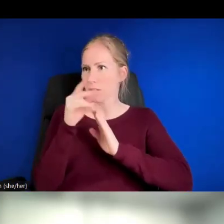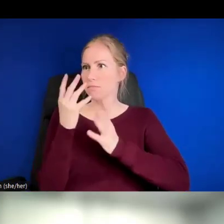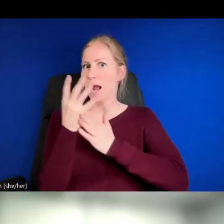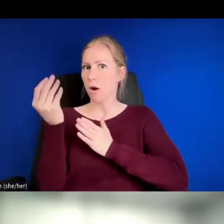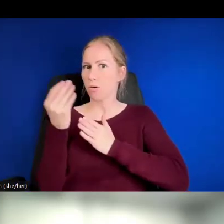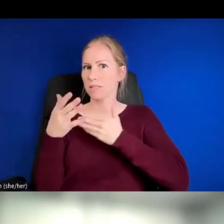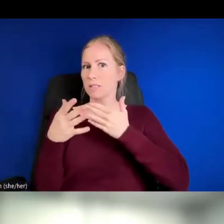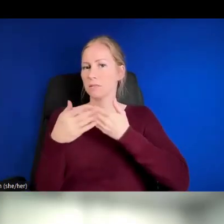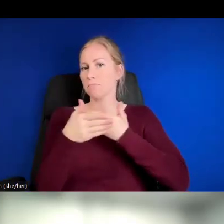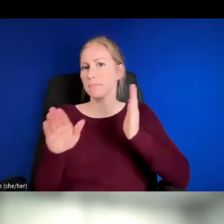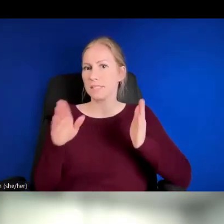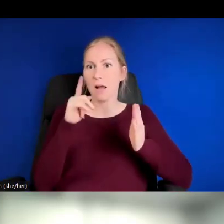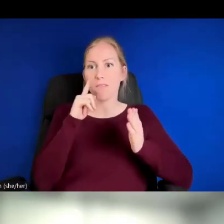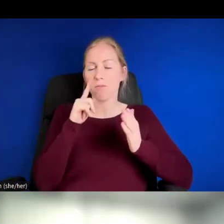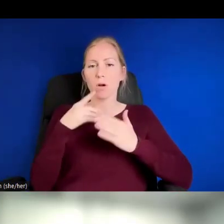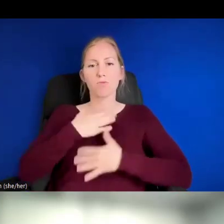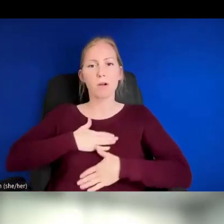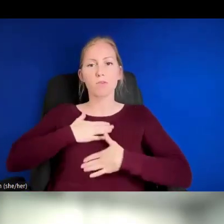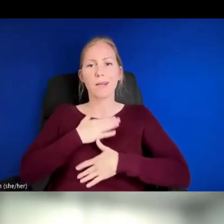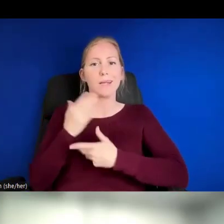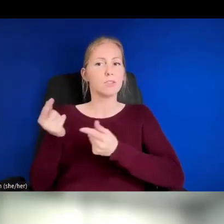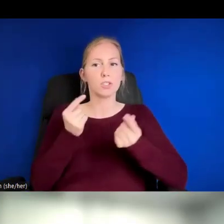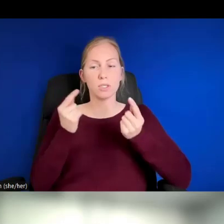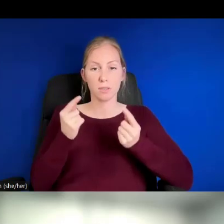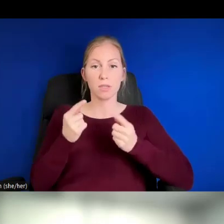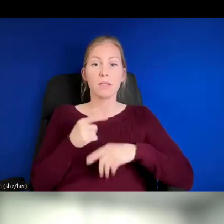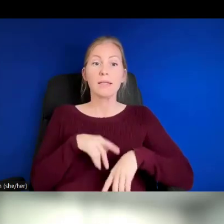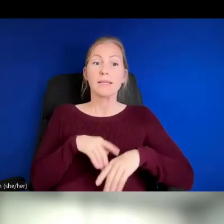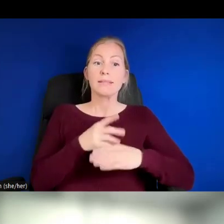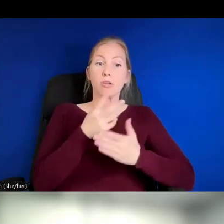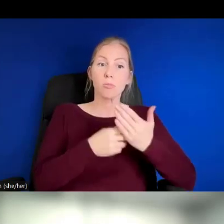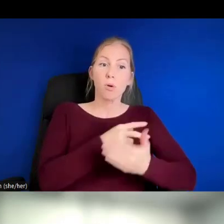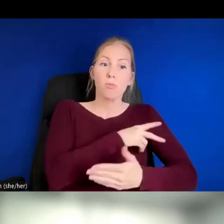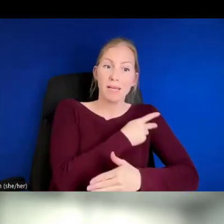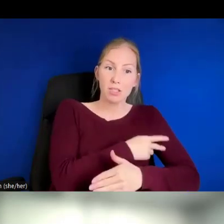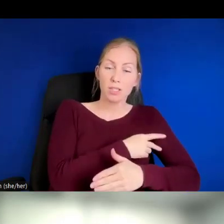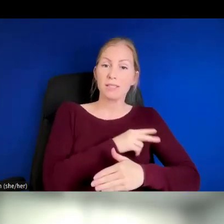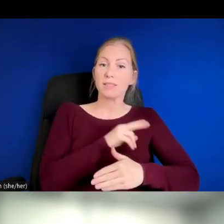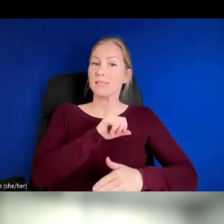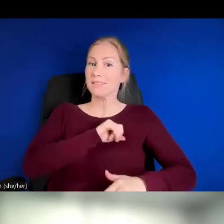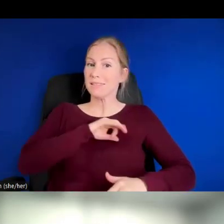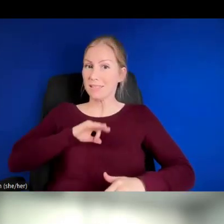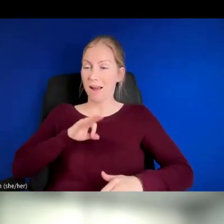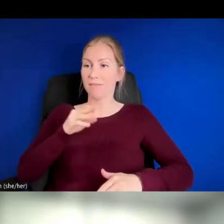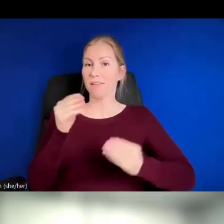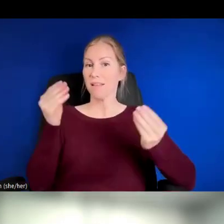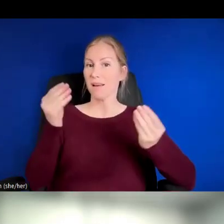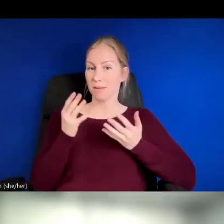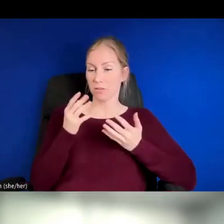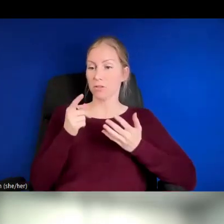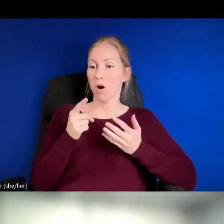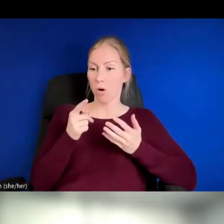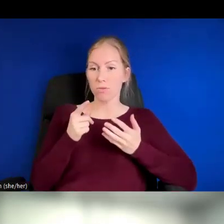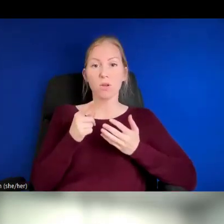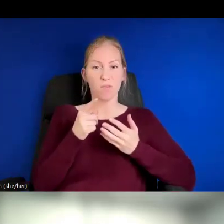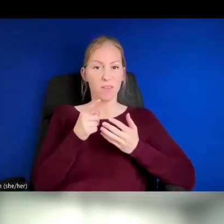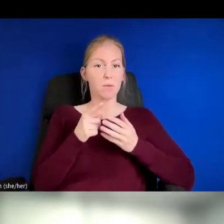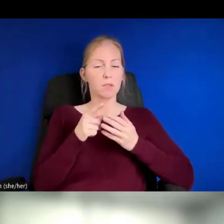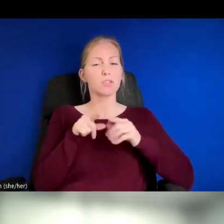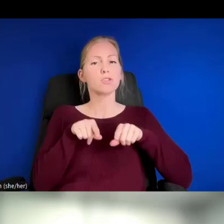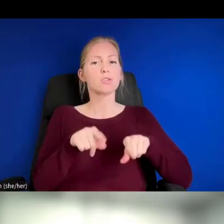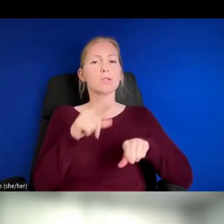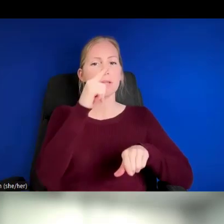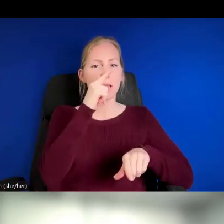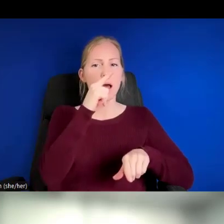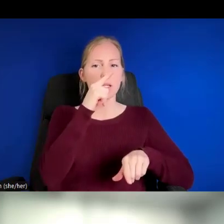recreation. In addition, both patients and unit staff informed us that patients were routinely kept in seclusion during lunch due